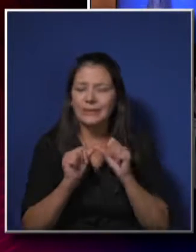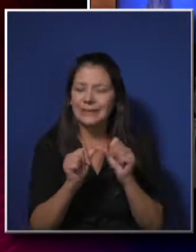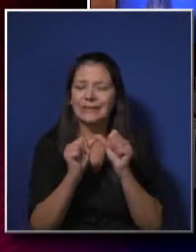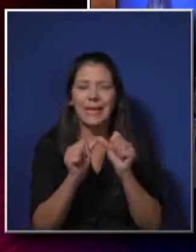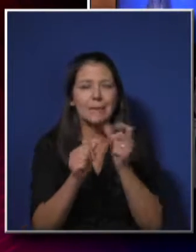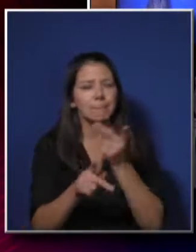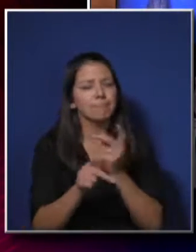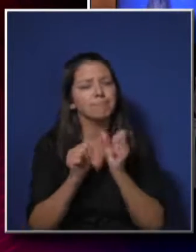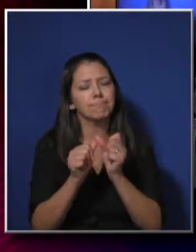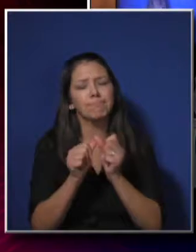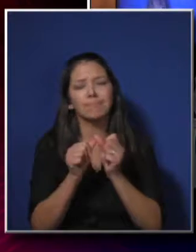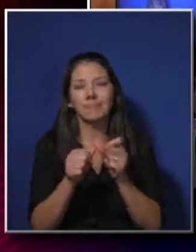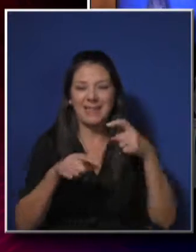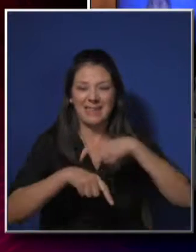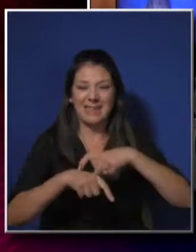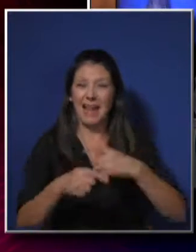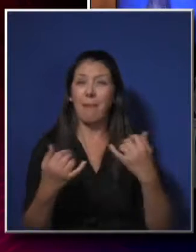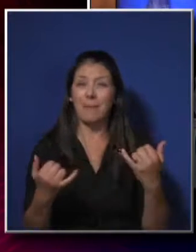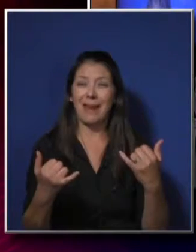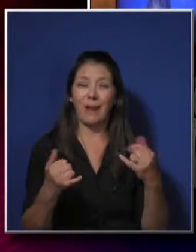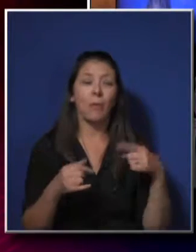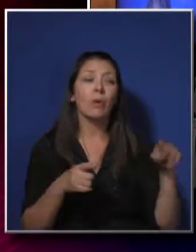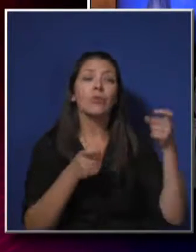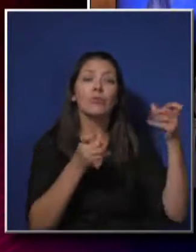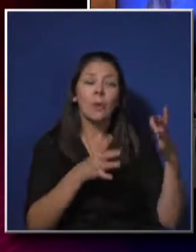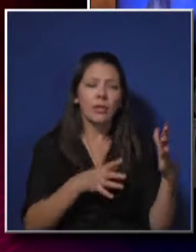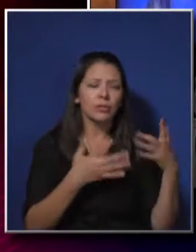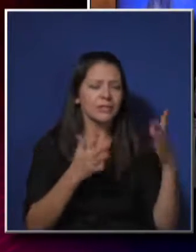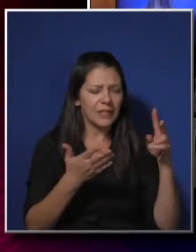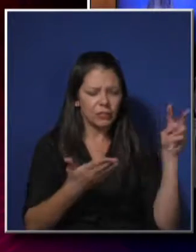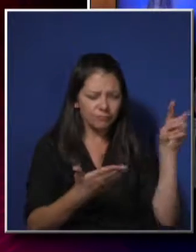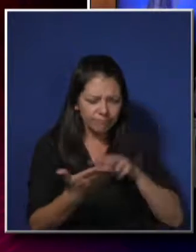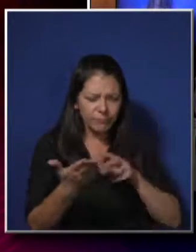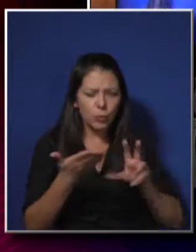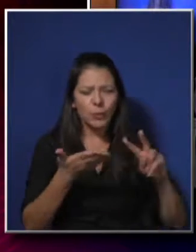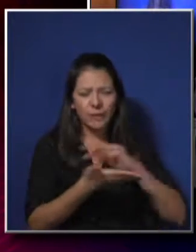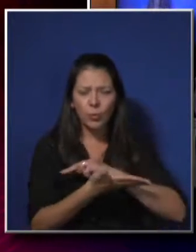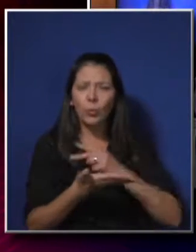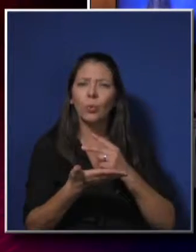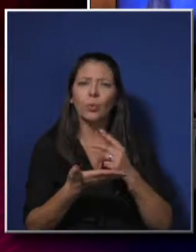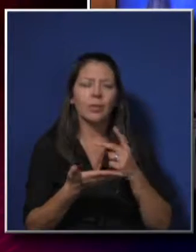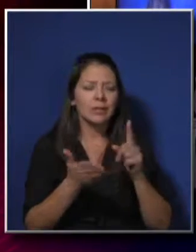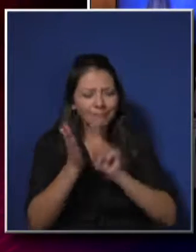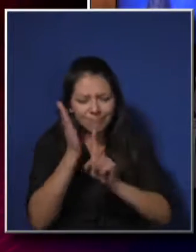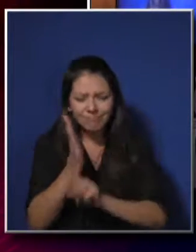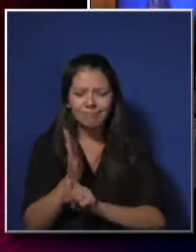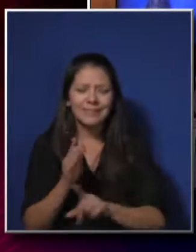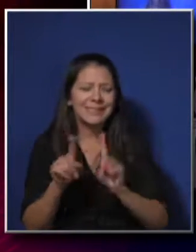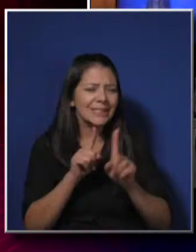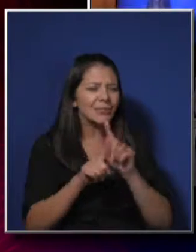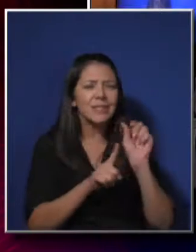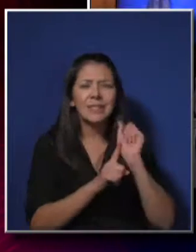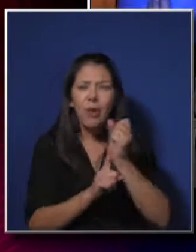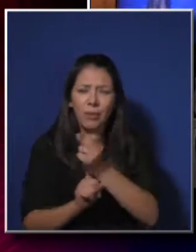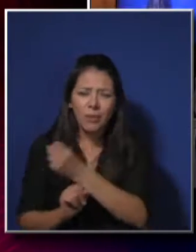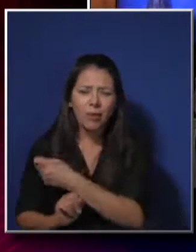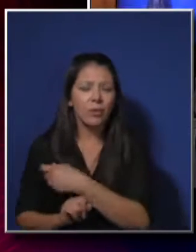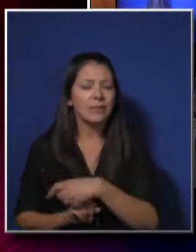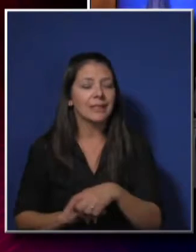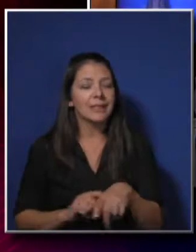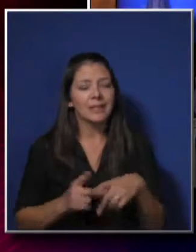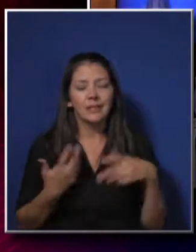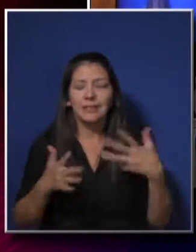now. The directors have reviewed and researched options, scenarios. There have been thorough